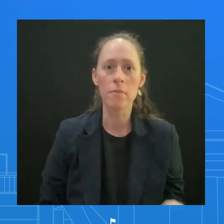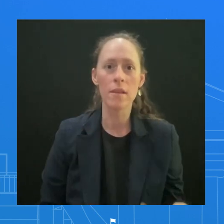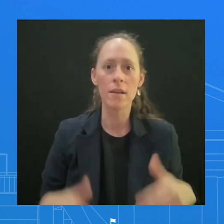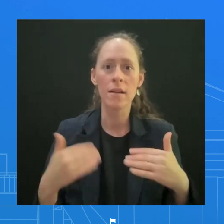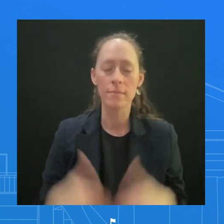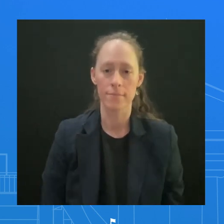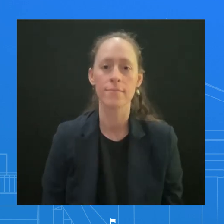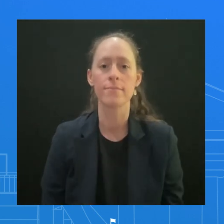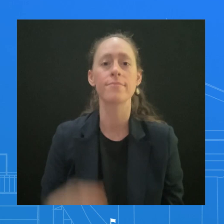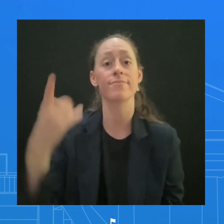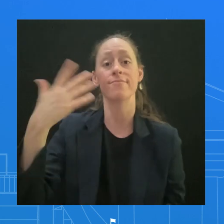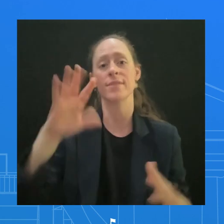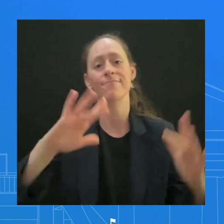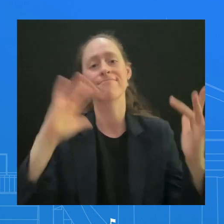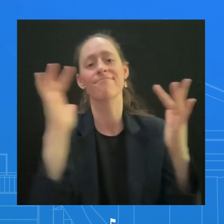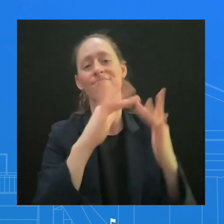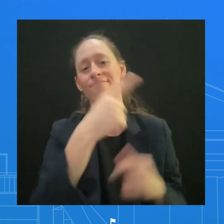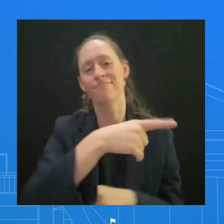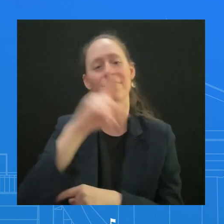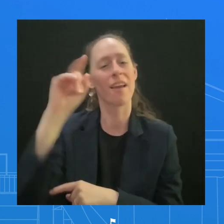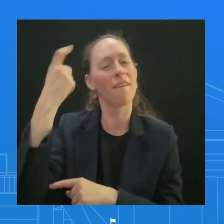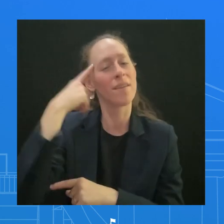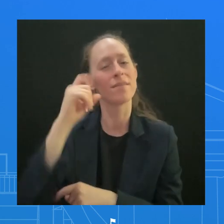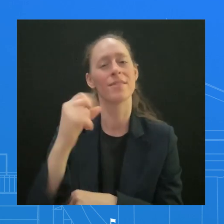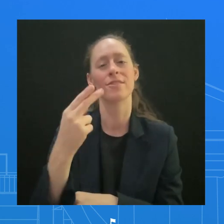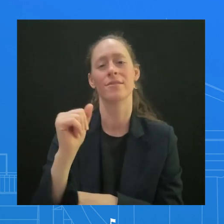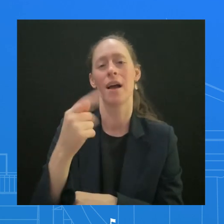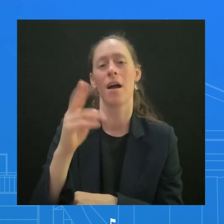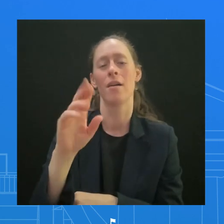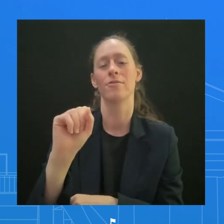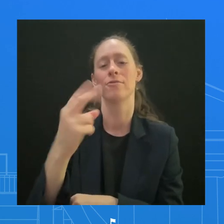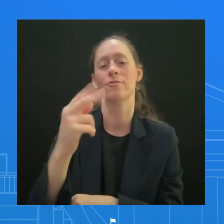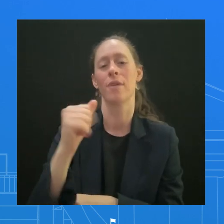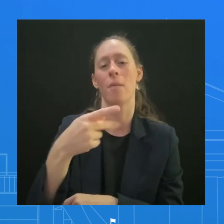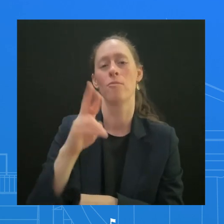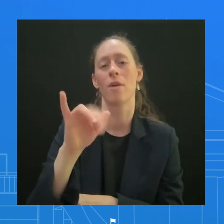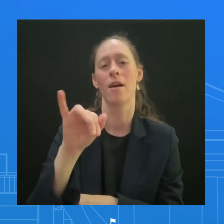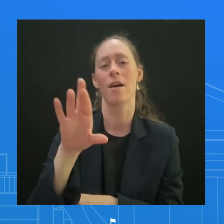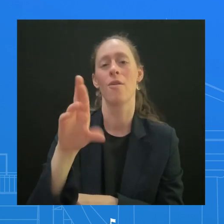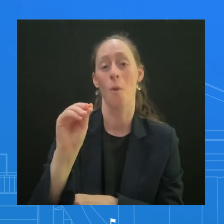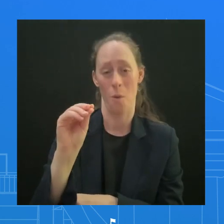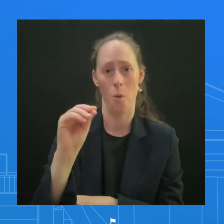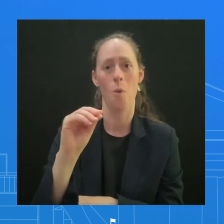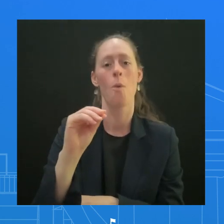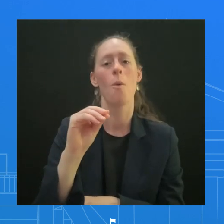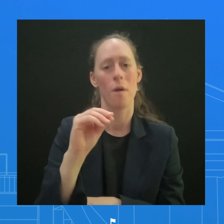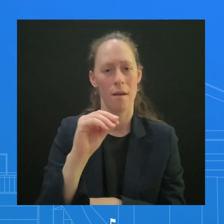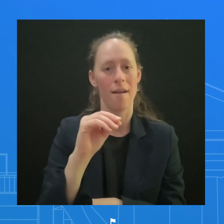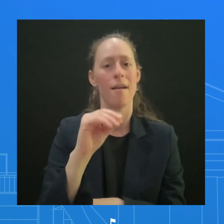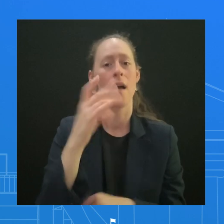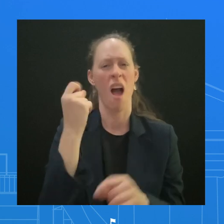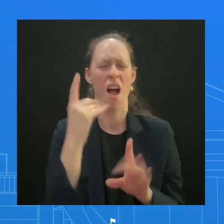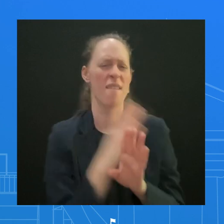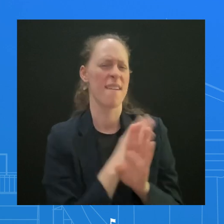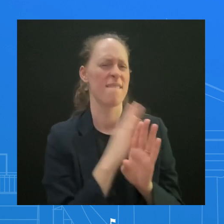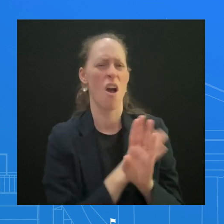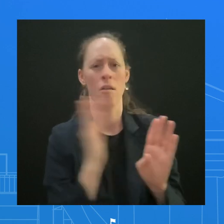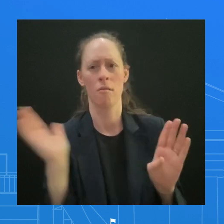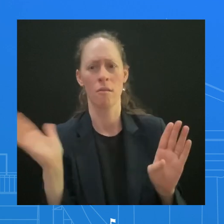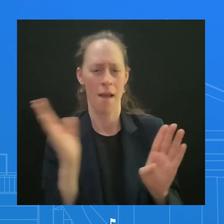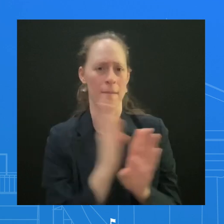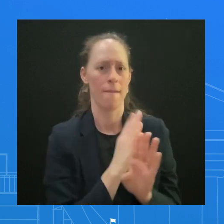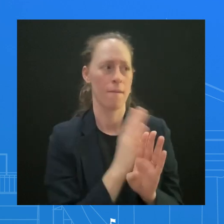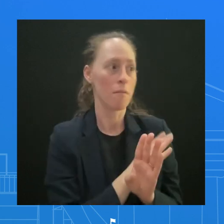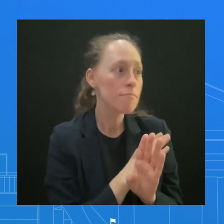Governor Shapiro just ahead of the press conference that the governor held, announcing to people in Philadelphia that the